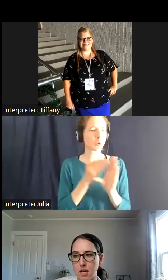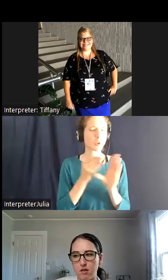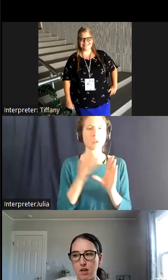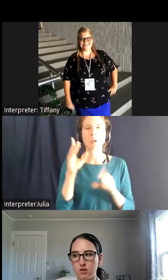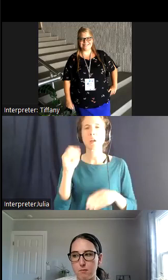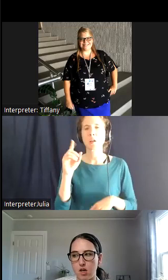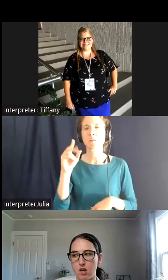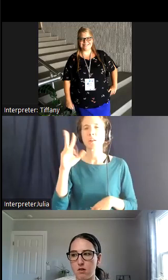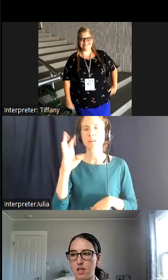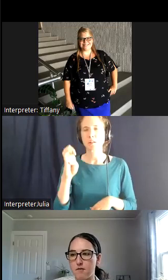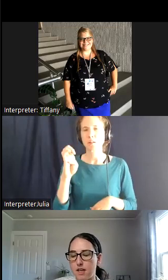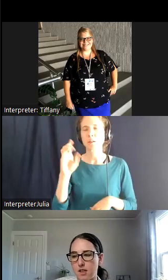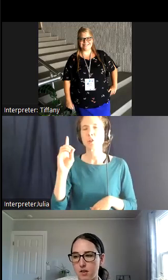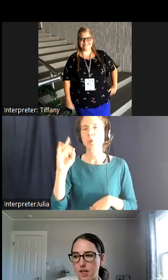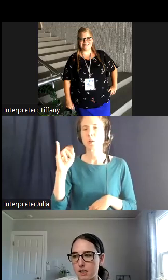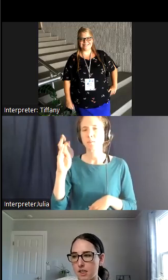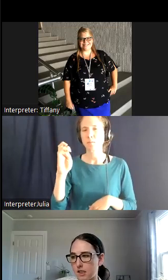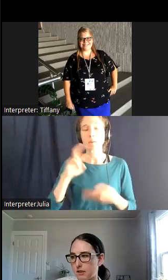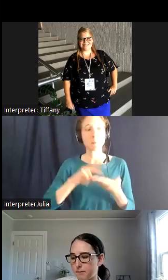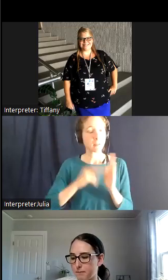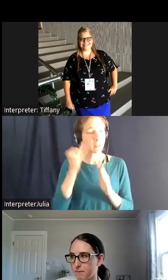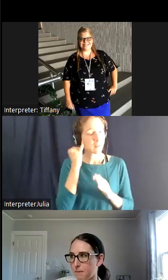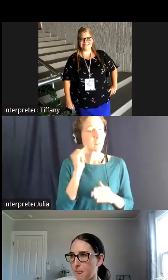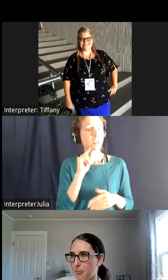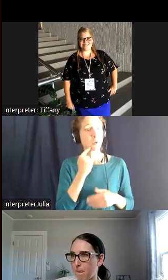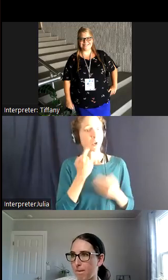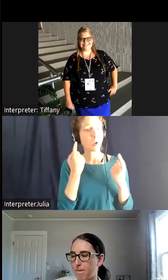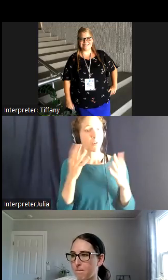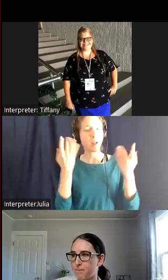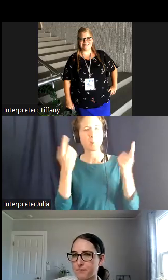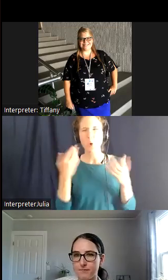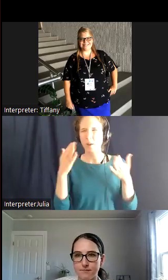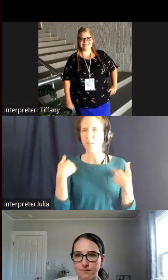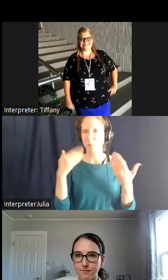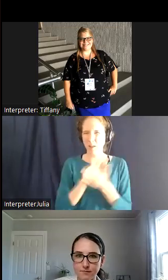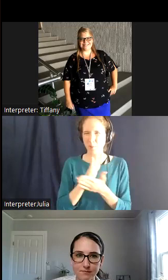preferences for behavioral health treatment are known in the event of a crisis.